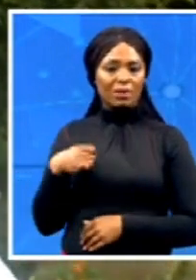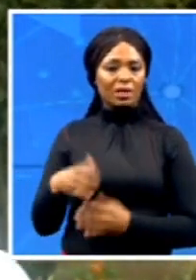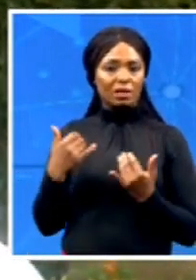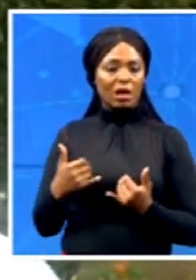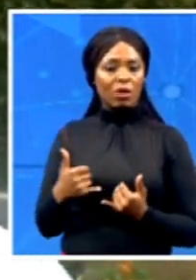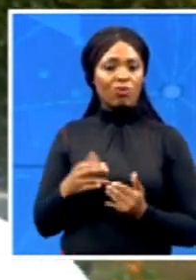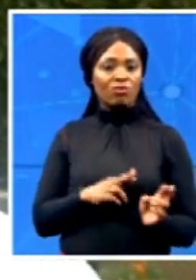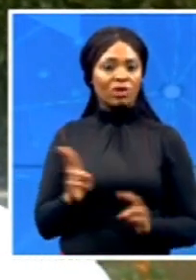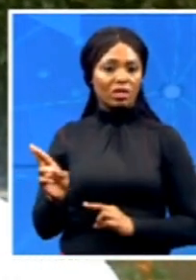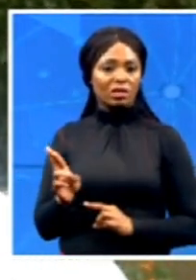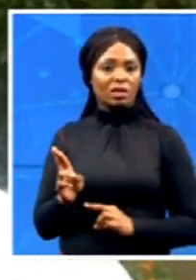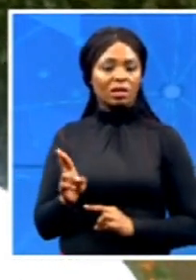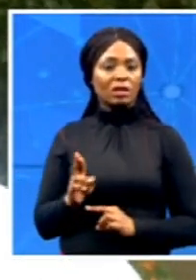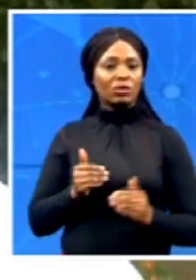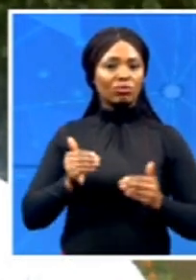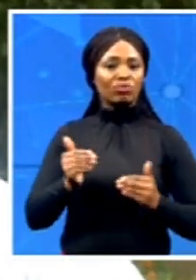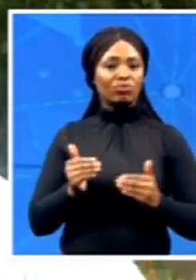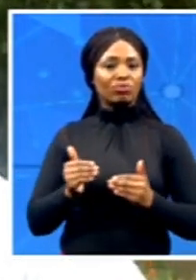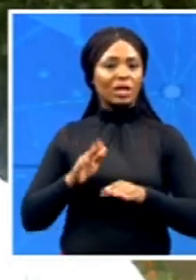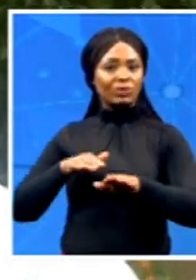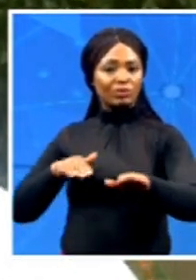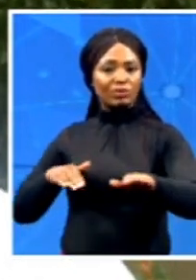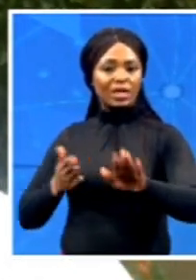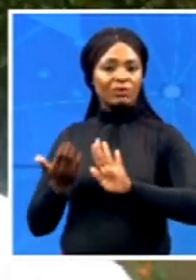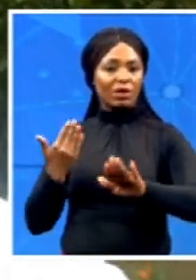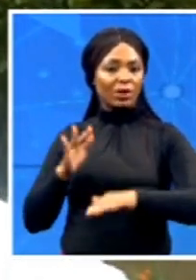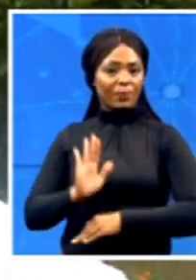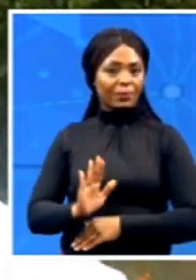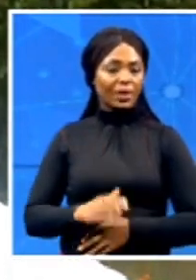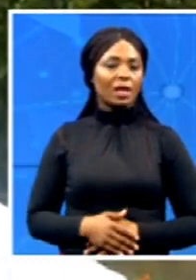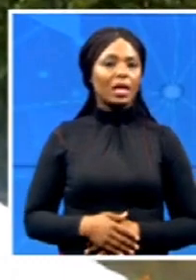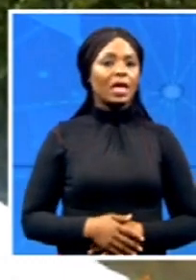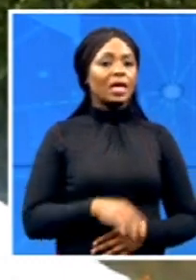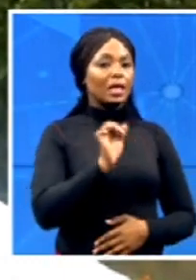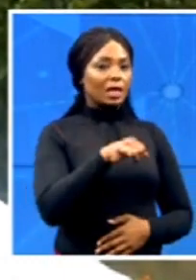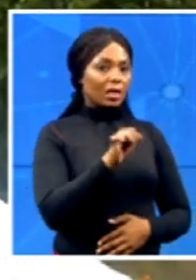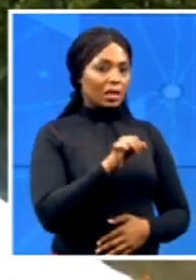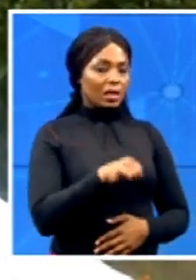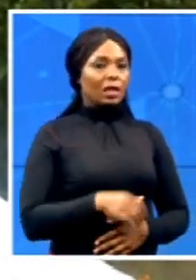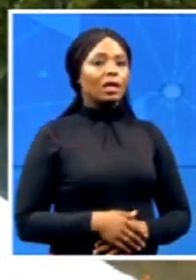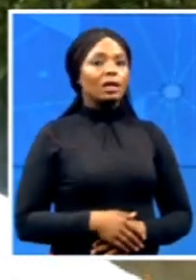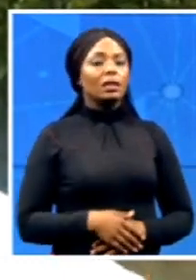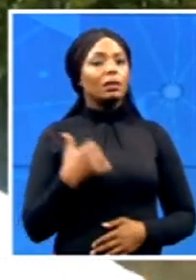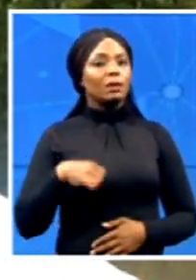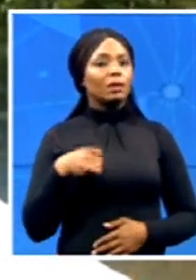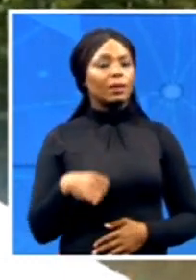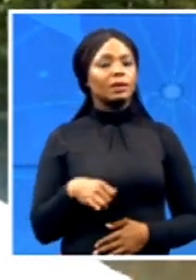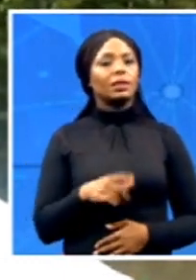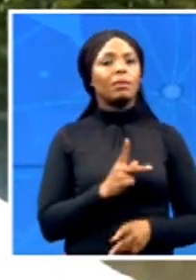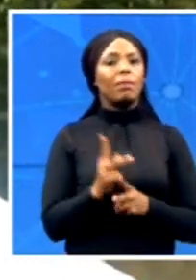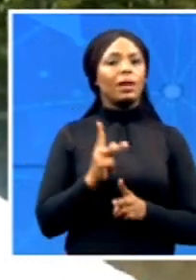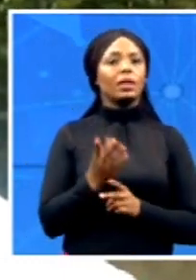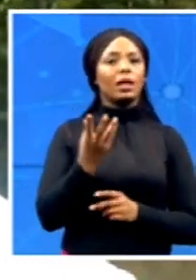as the local municipality, we have plans in place to ensure that we are dealing with